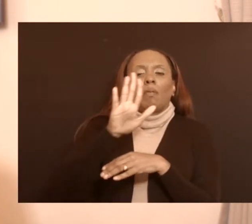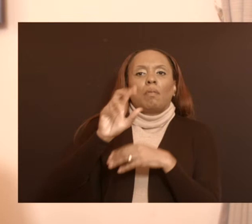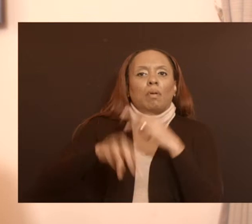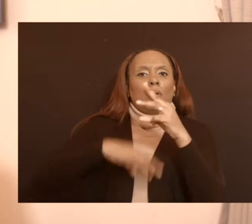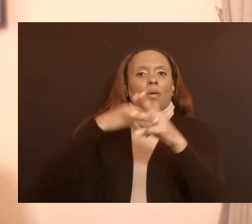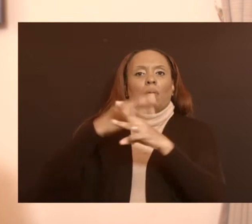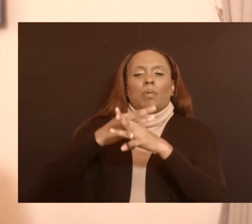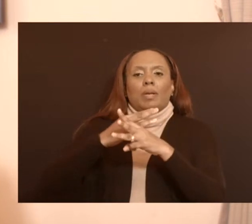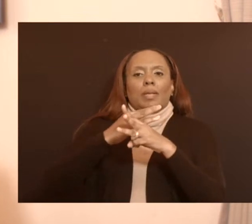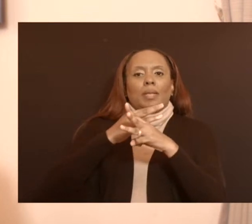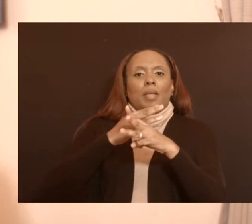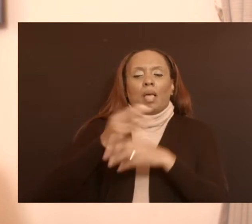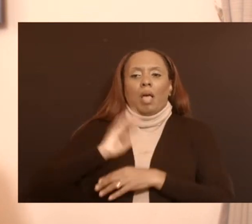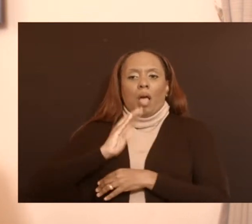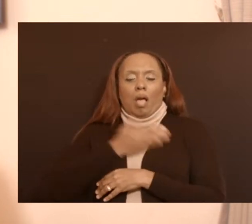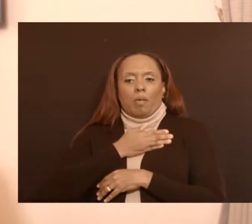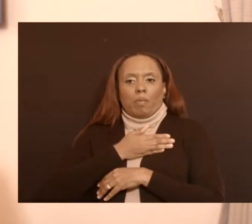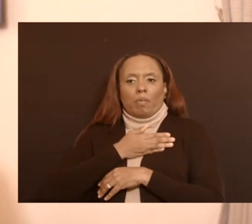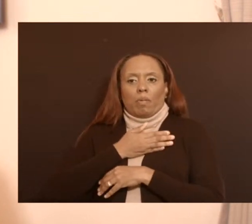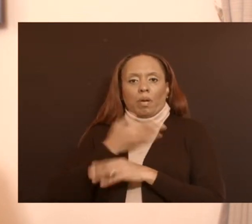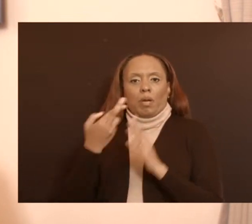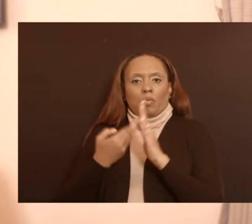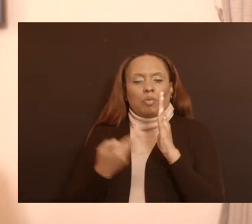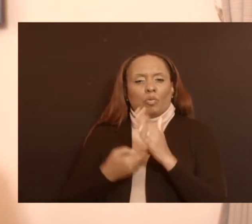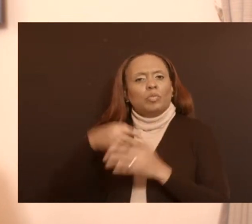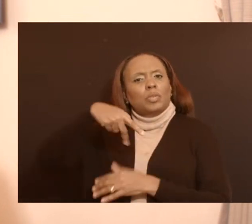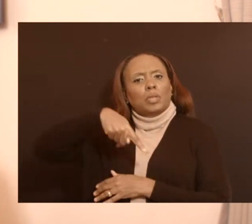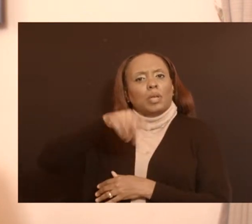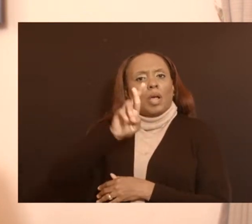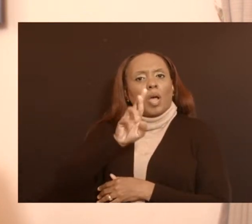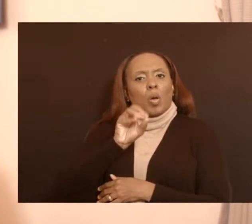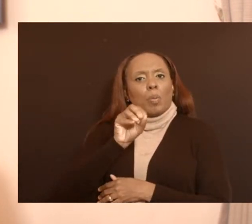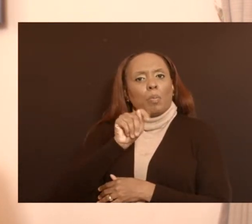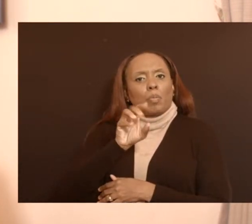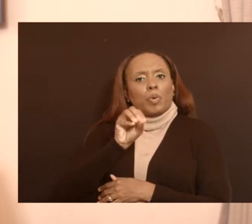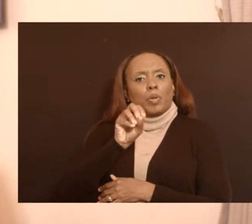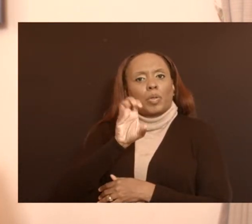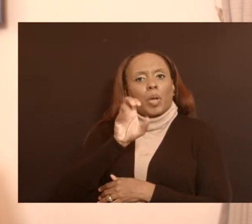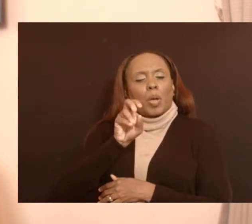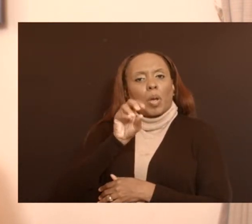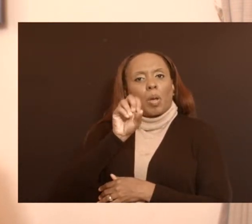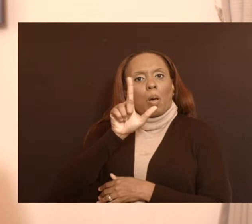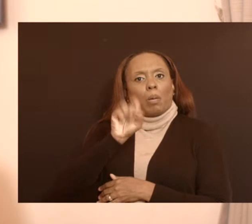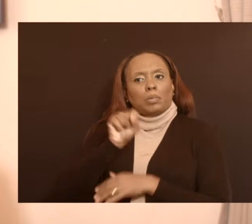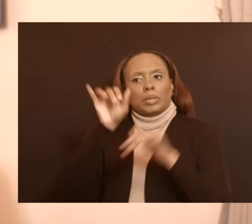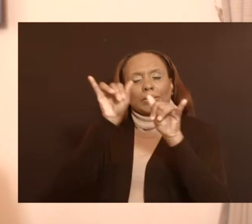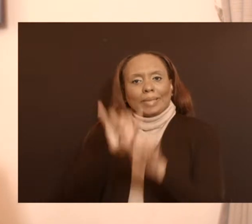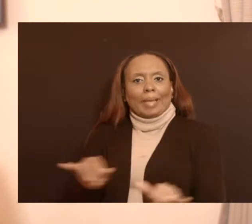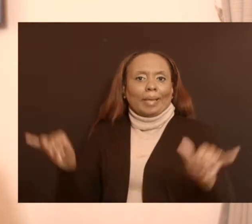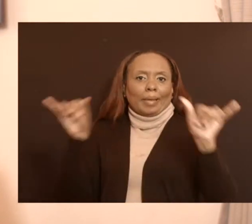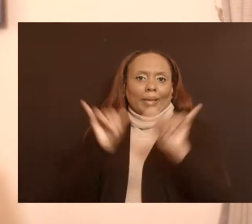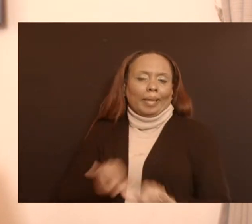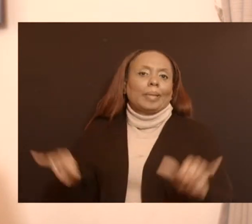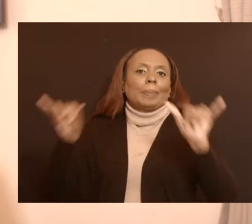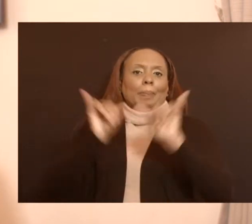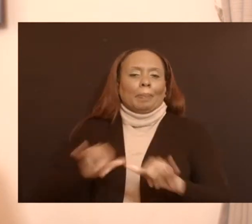Barbados's protocols. The protocols we have put in place first. So what we are saying is we have an opportunity now to be